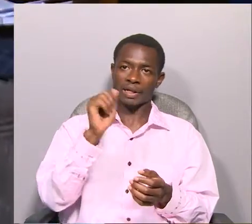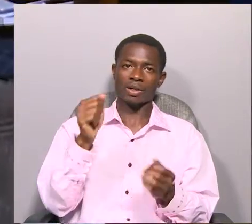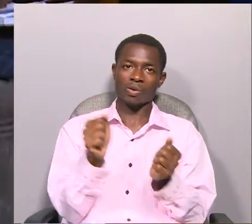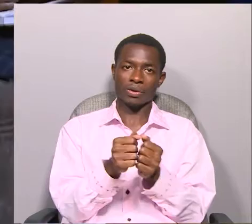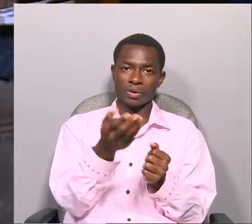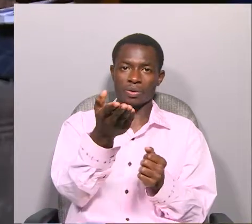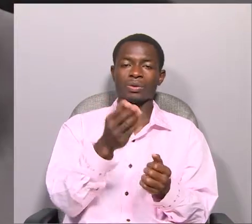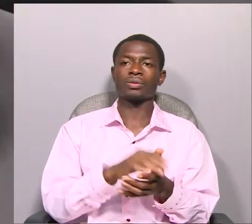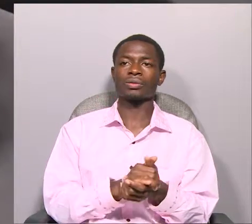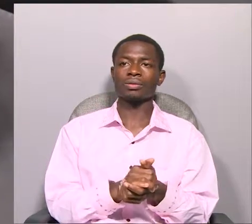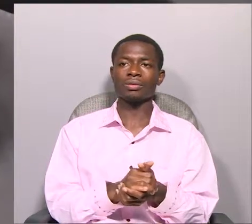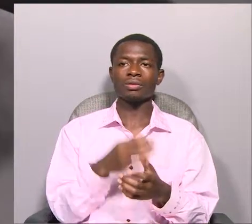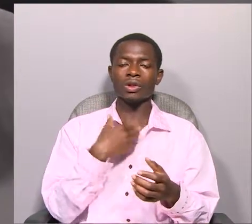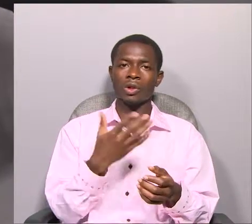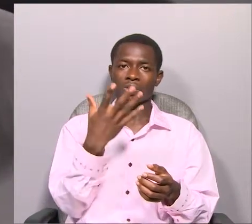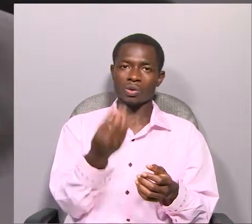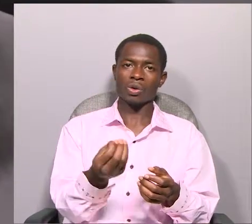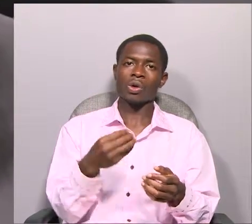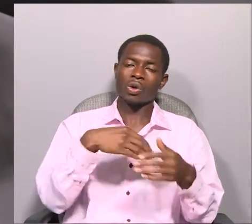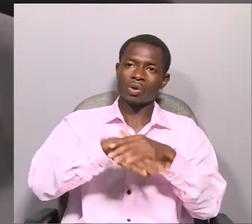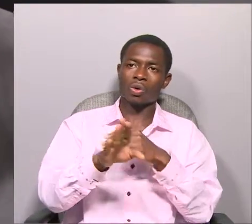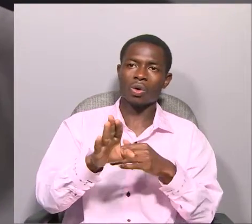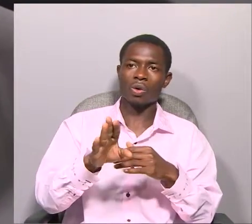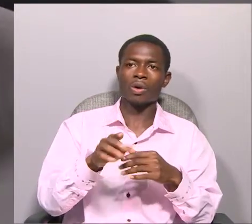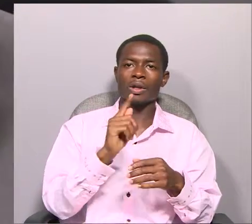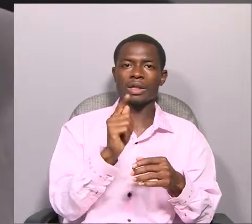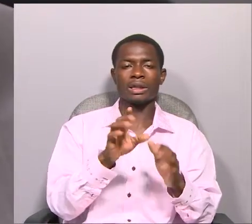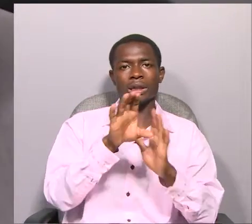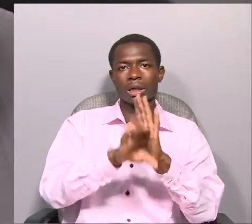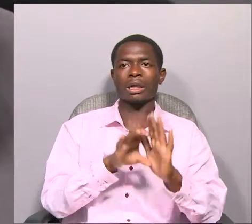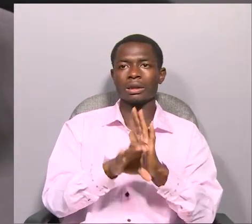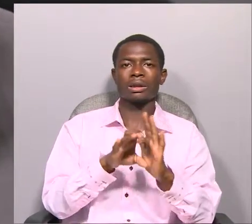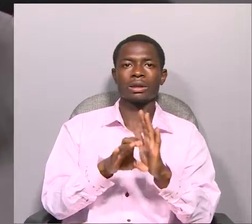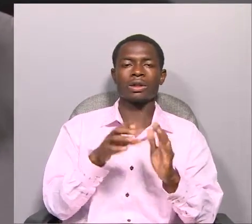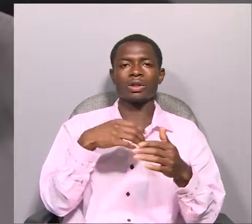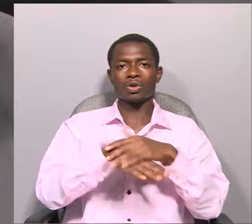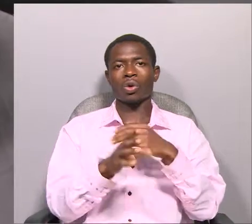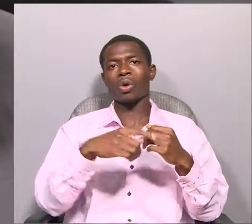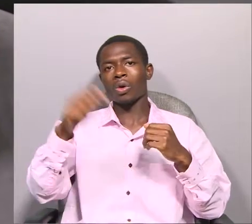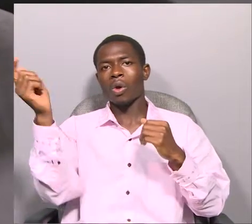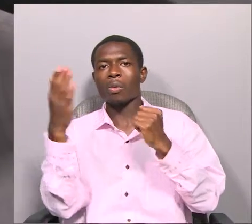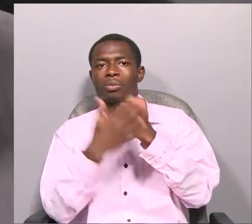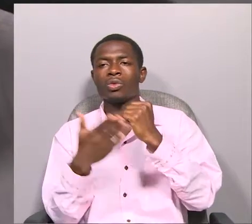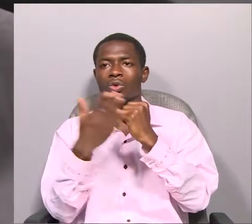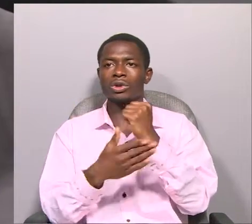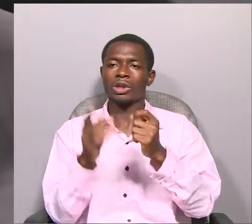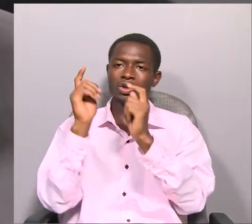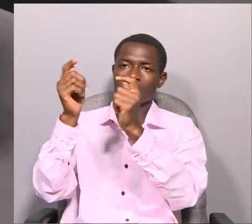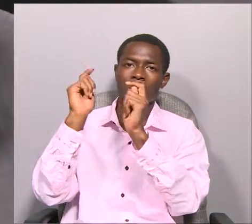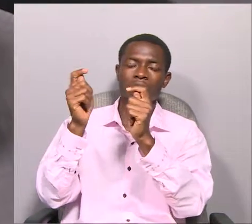some means to be able to traverse this country, mm-hmm. to go to the rural areas and talk